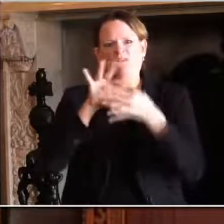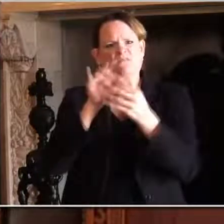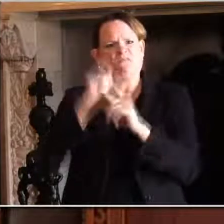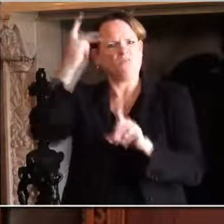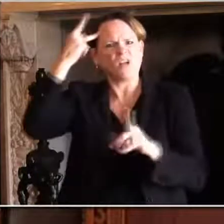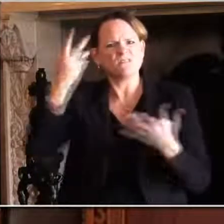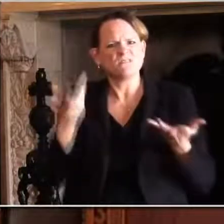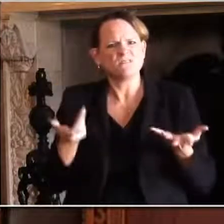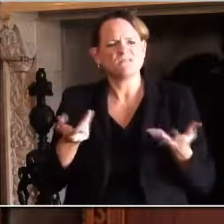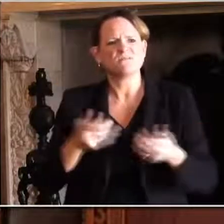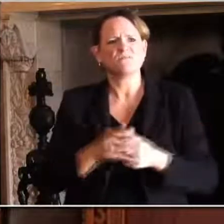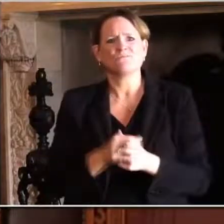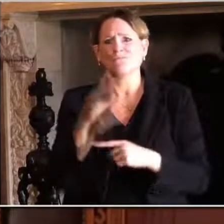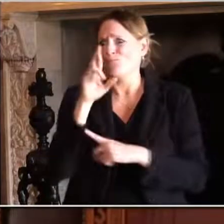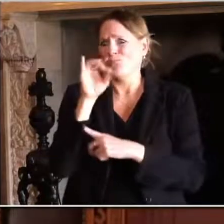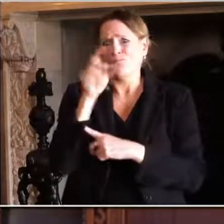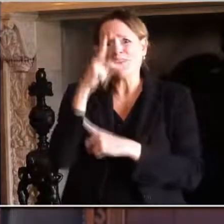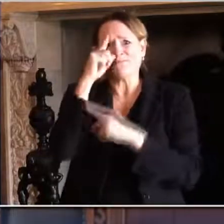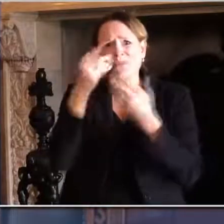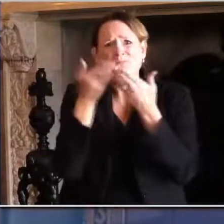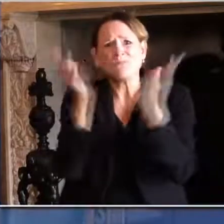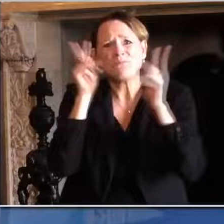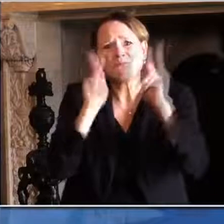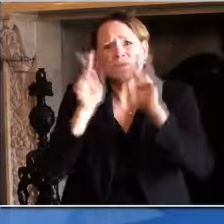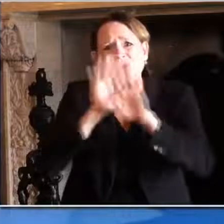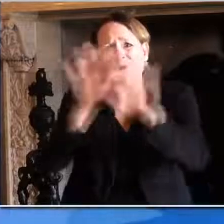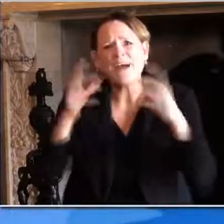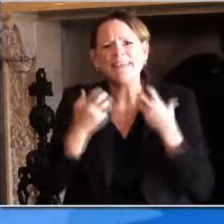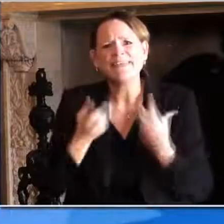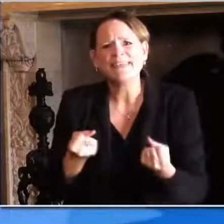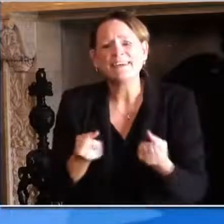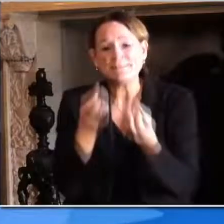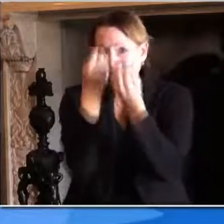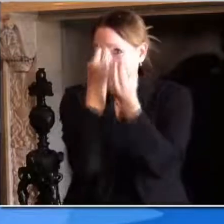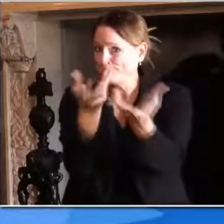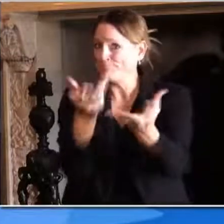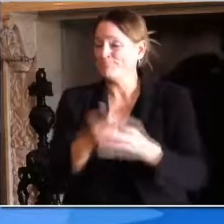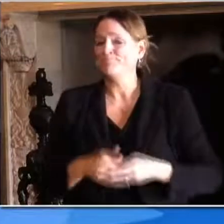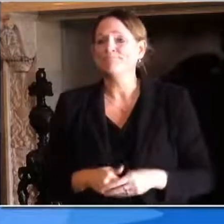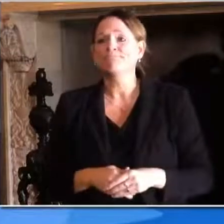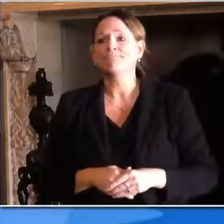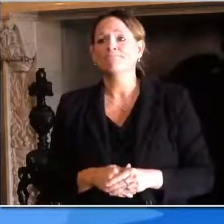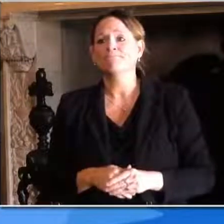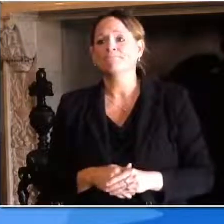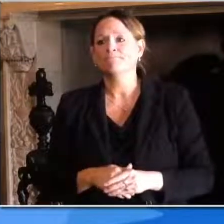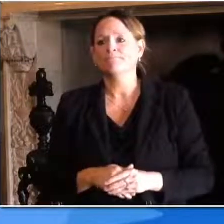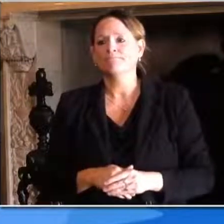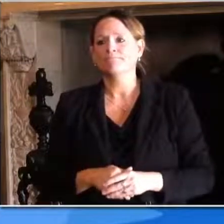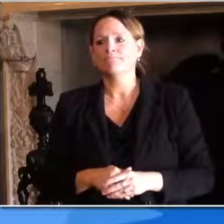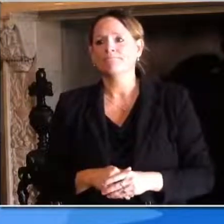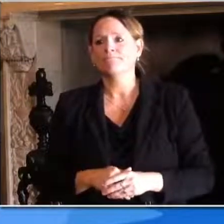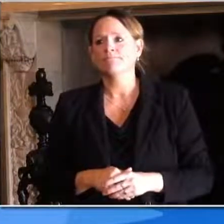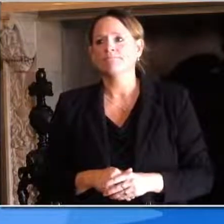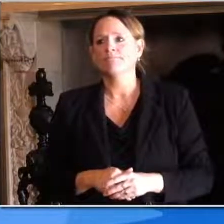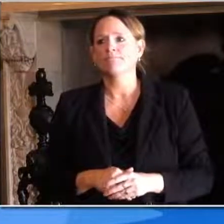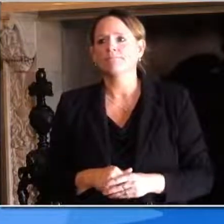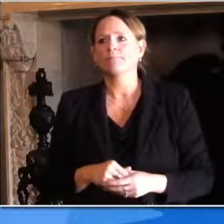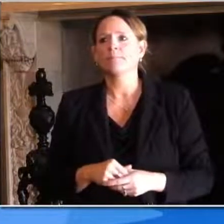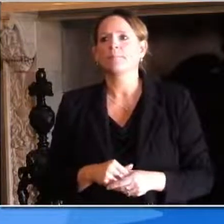risky health business. Thank you, Tom. Now to Jeremy Janine from Urban Milwaukee.